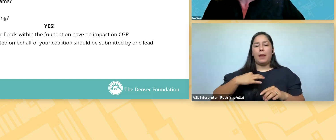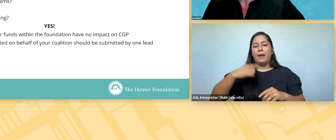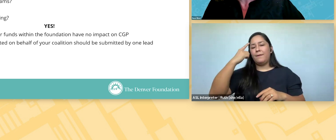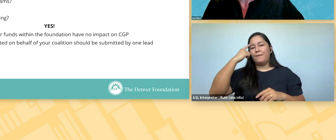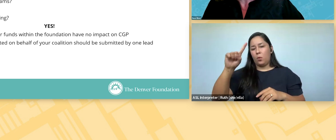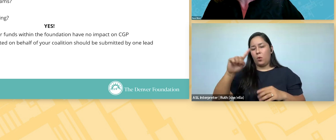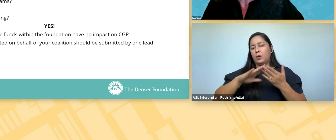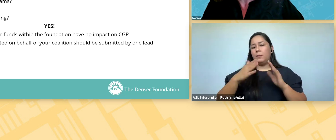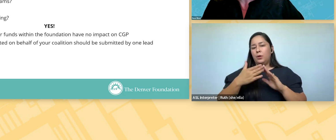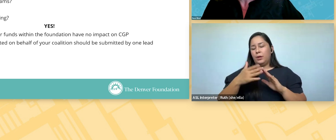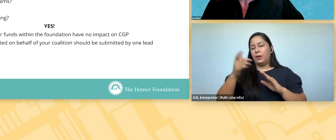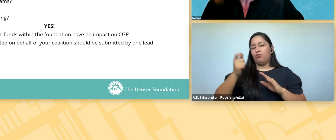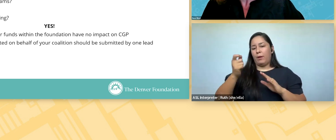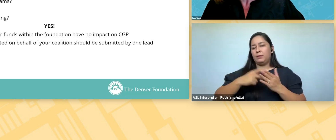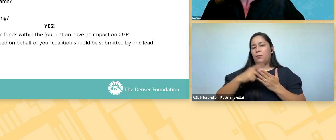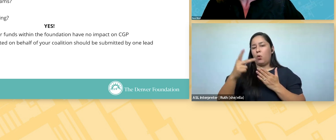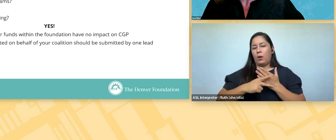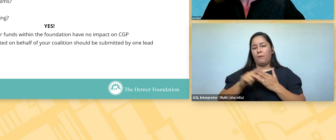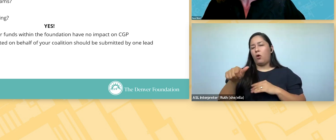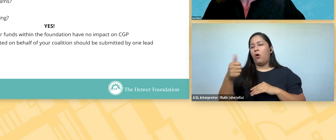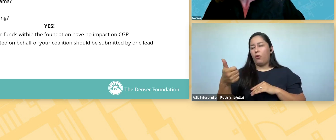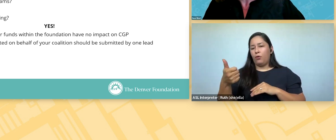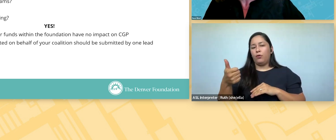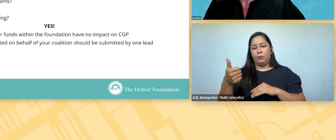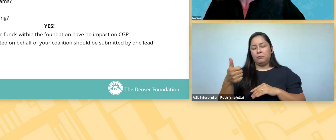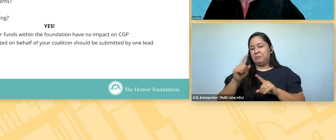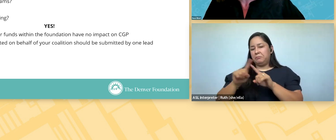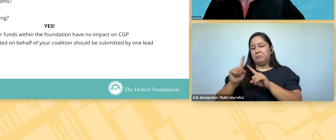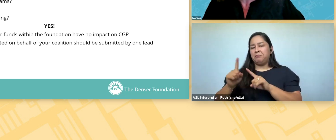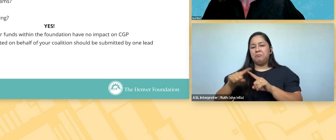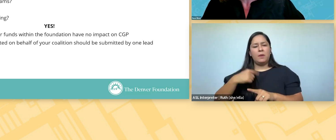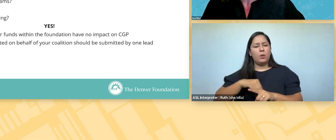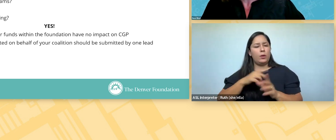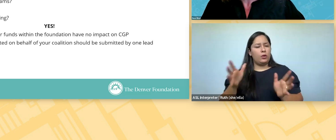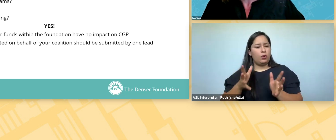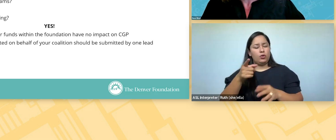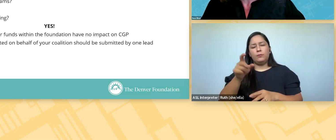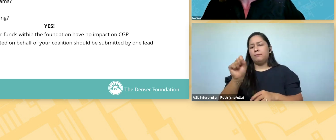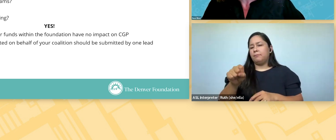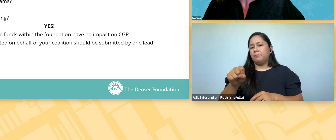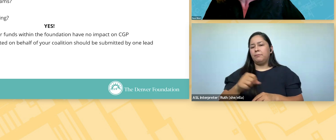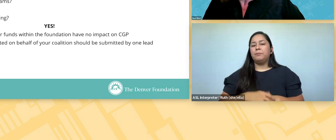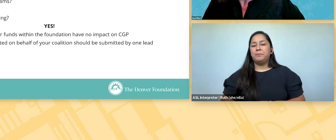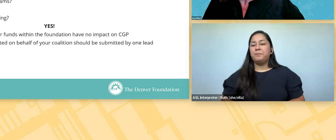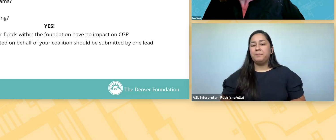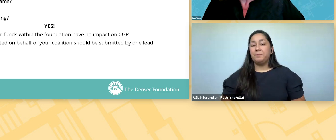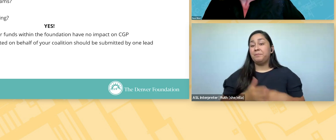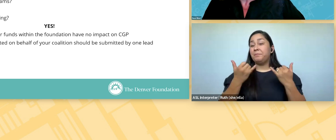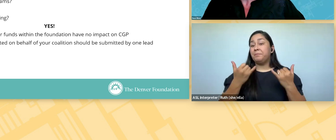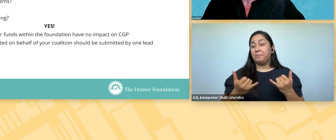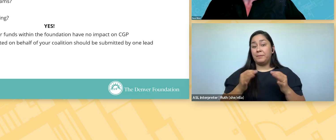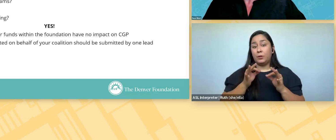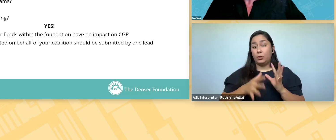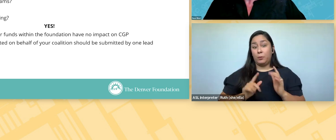any of our other funding sources as well. And we really encourage you to do that. We want to be able to support you in as many ways as possible. And